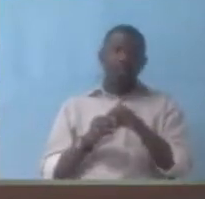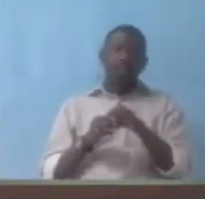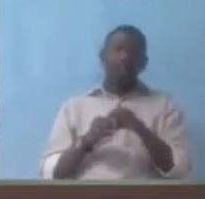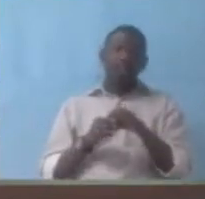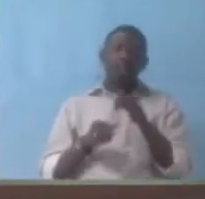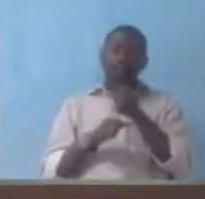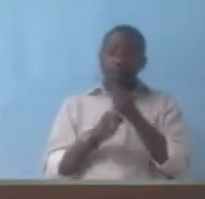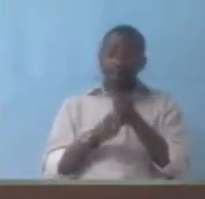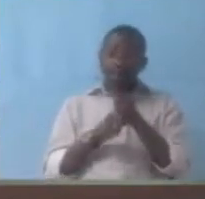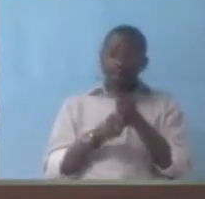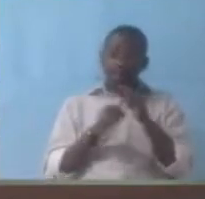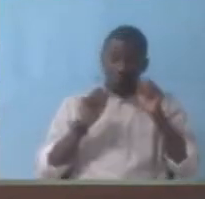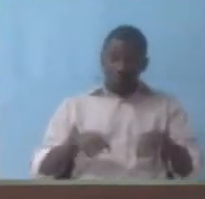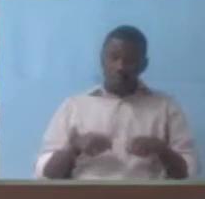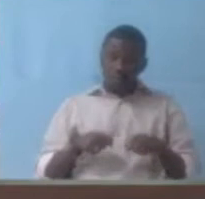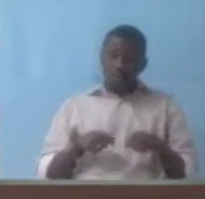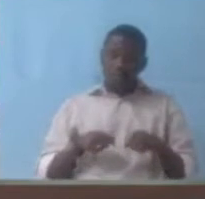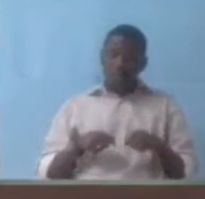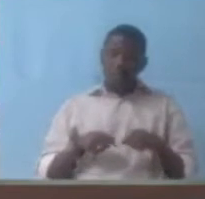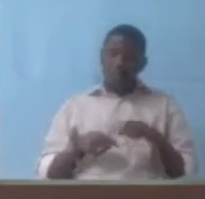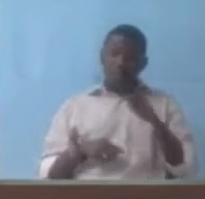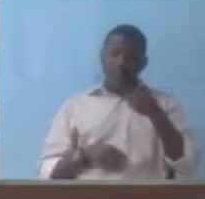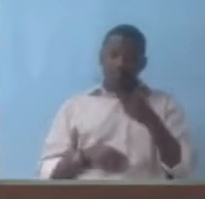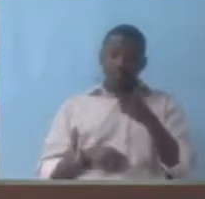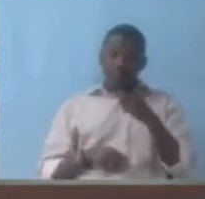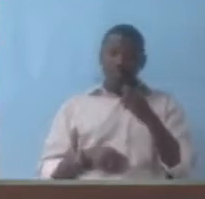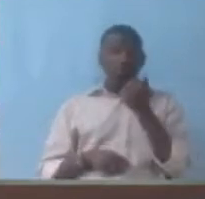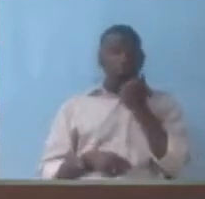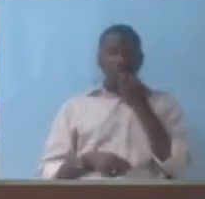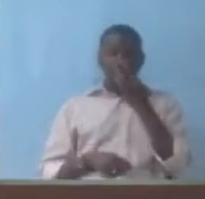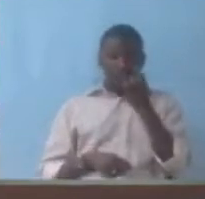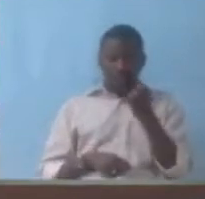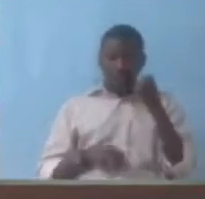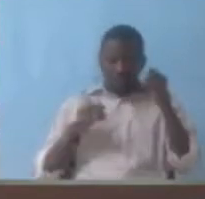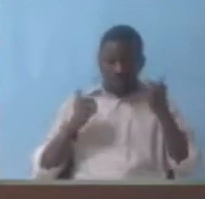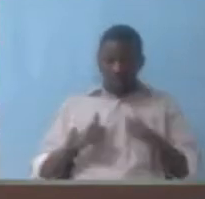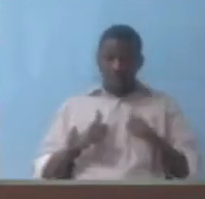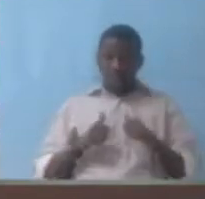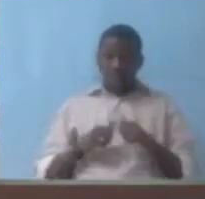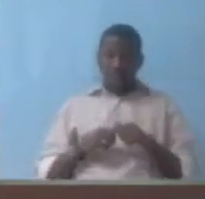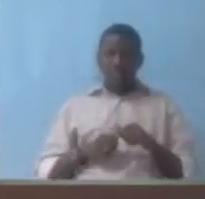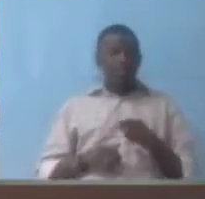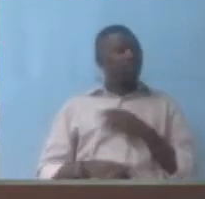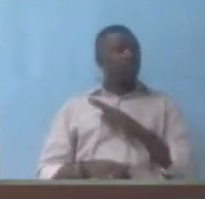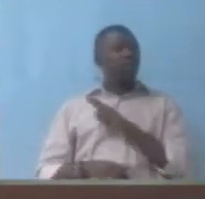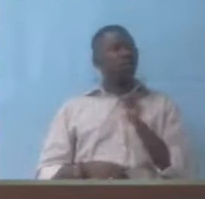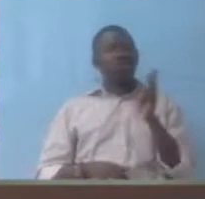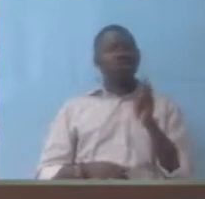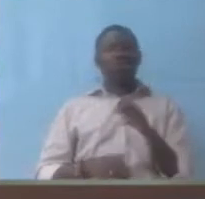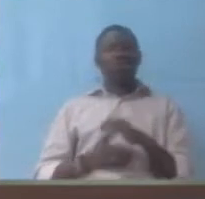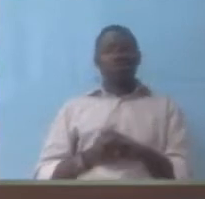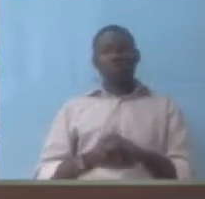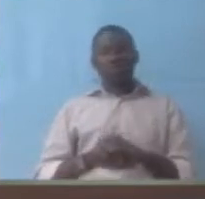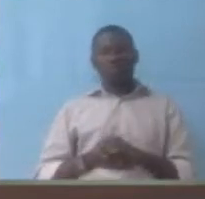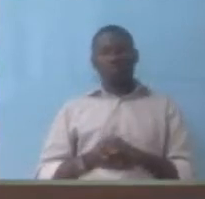set the pace. Kaya funu nyame manson decree follow nyango man silo walang. No, did it pave the way? Man silo